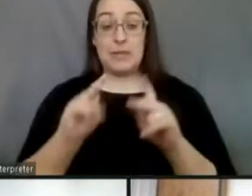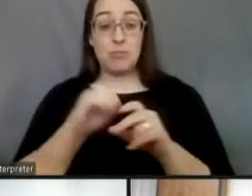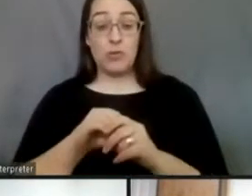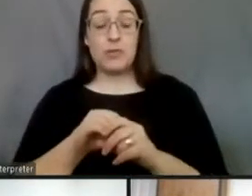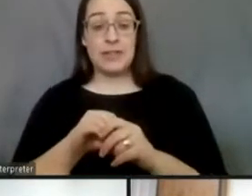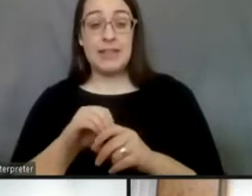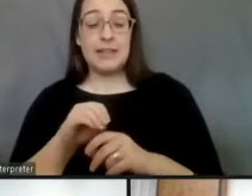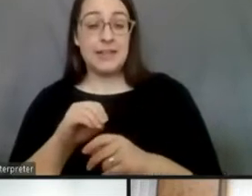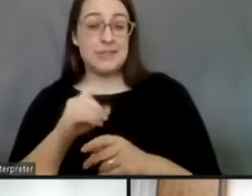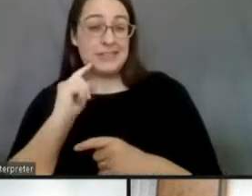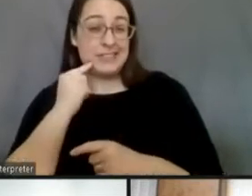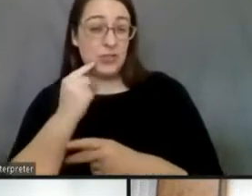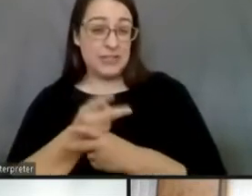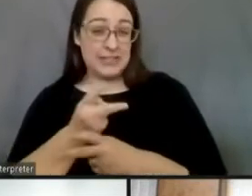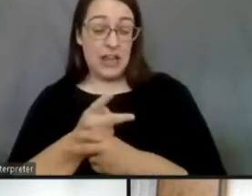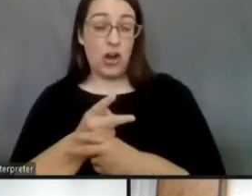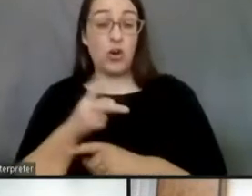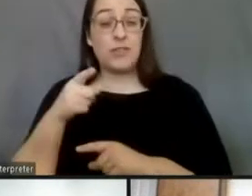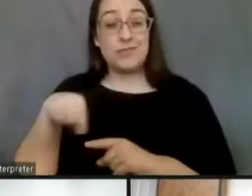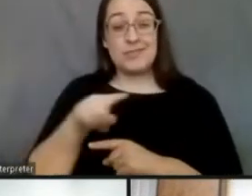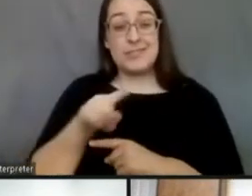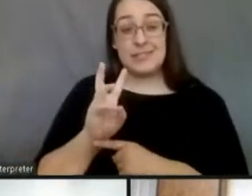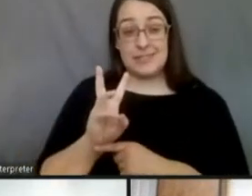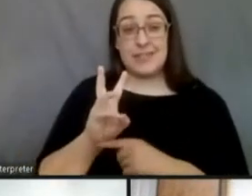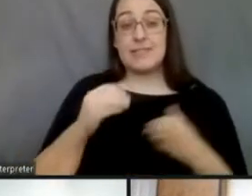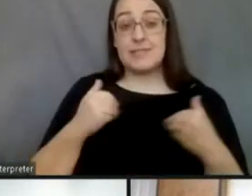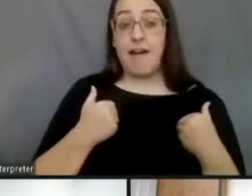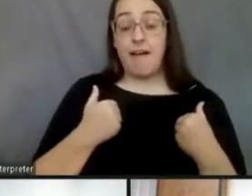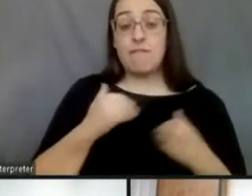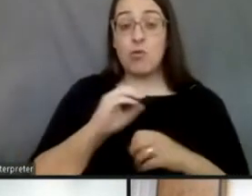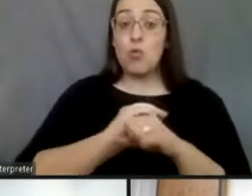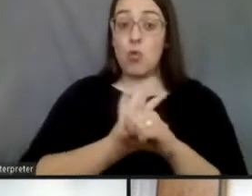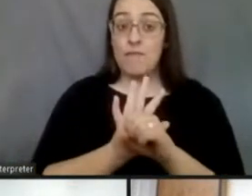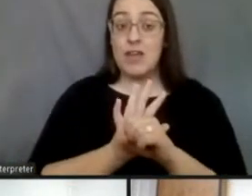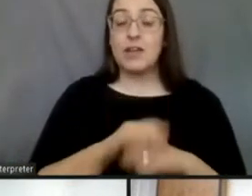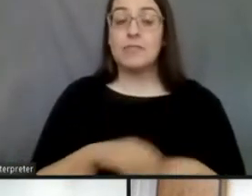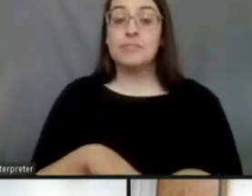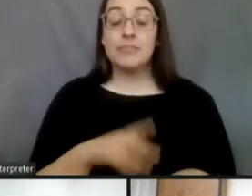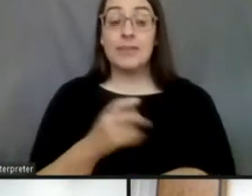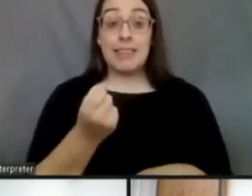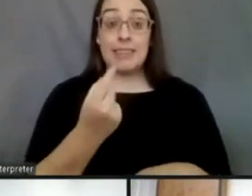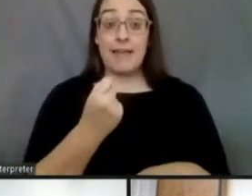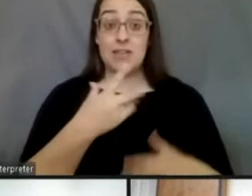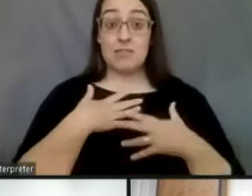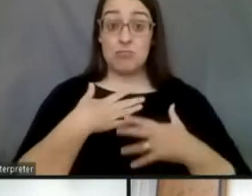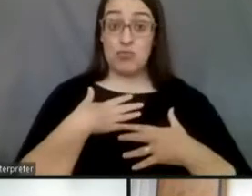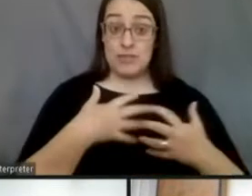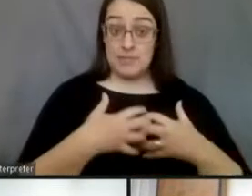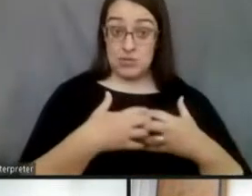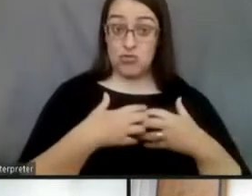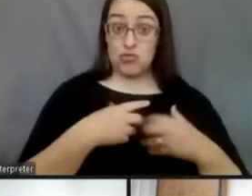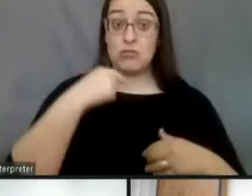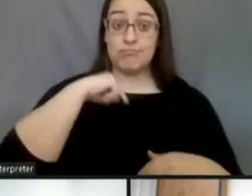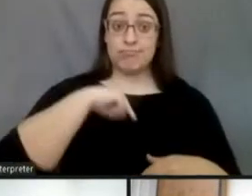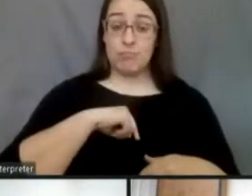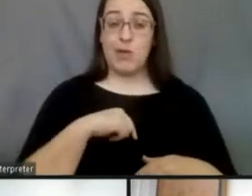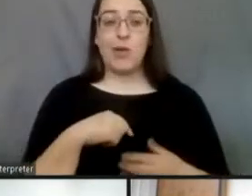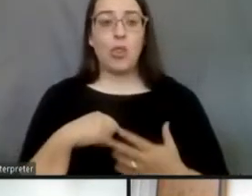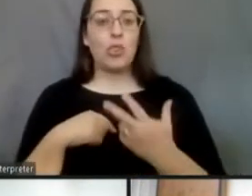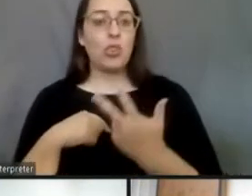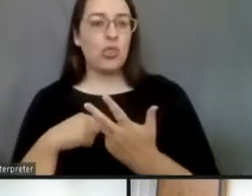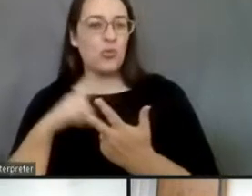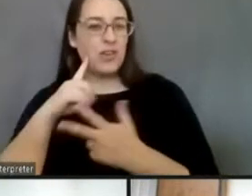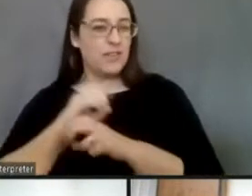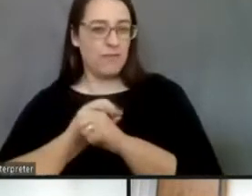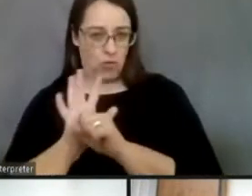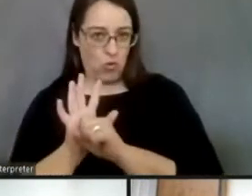units. 6 of those patients are infected with COVID-19. And now the 11 ventilators we're using right now, 3 of them are being used for